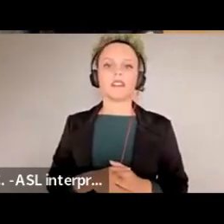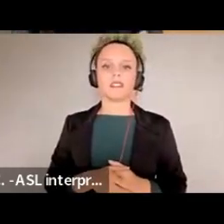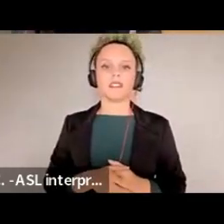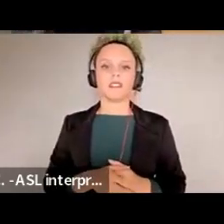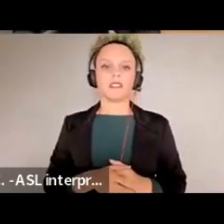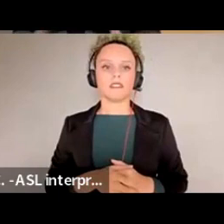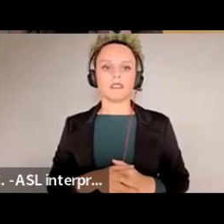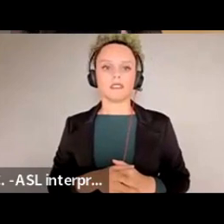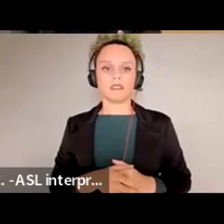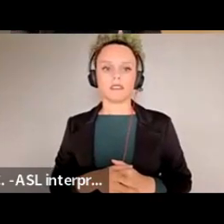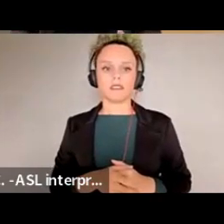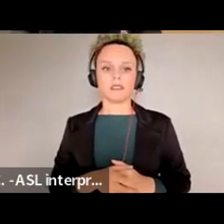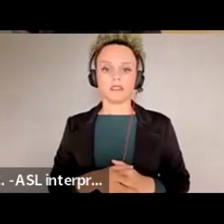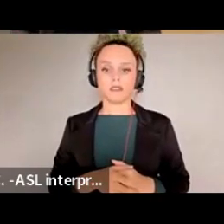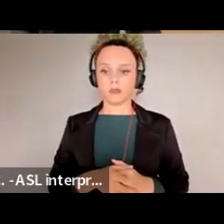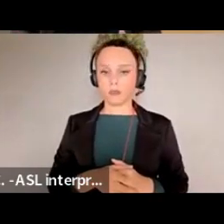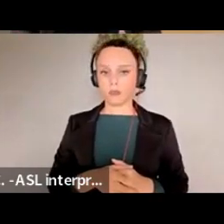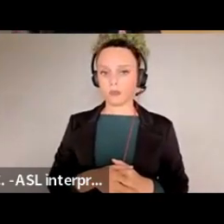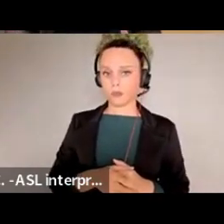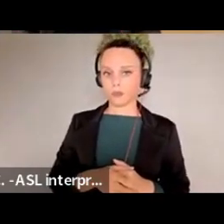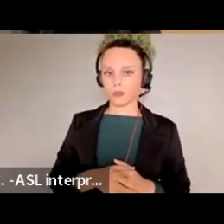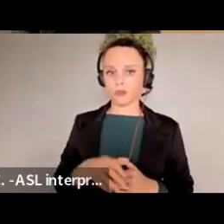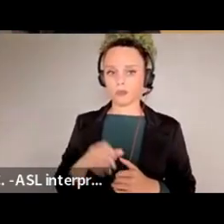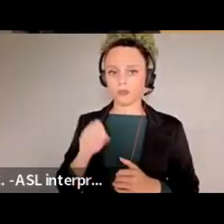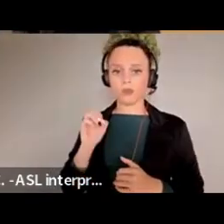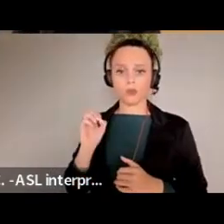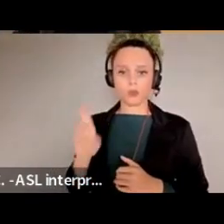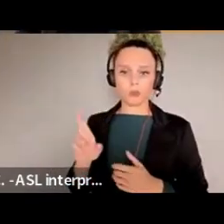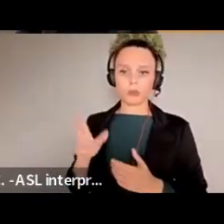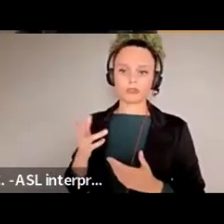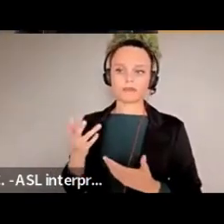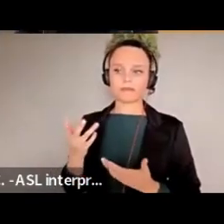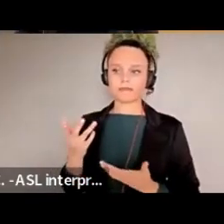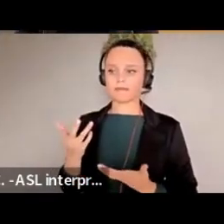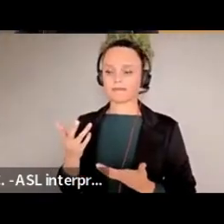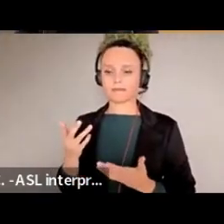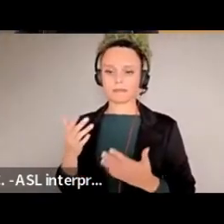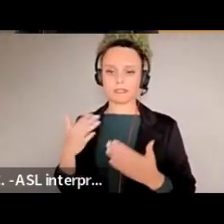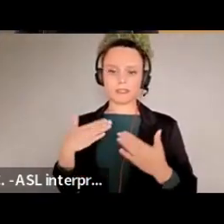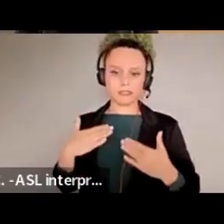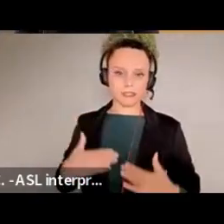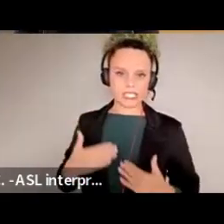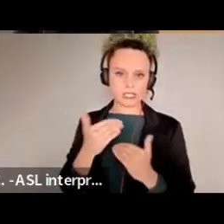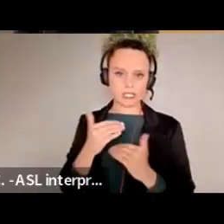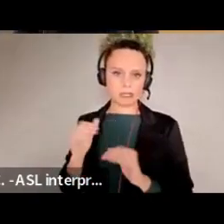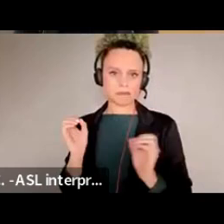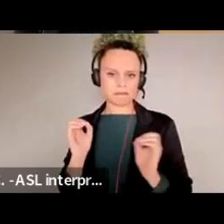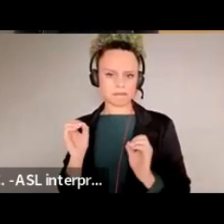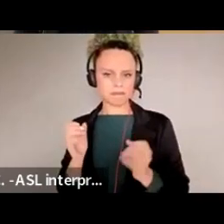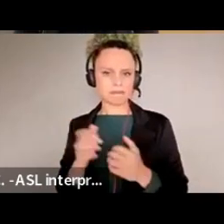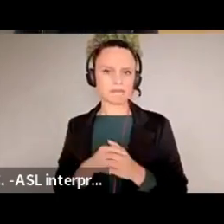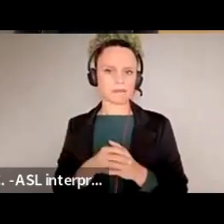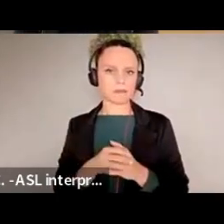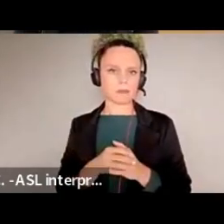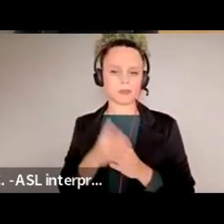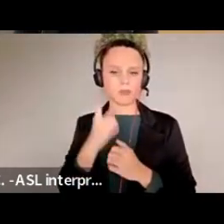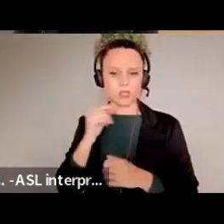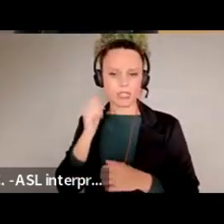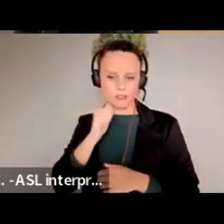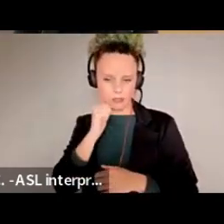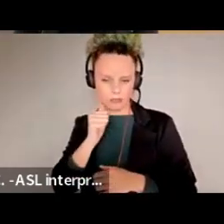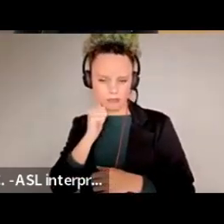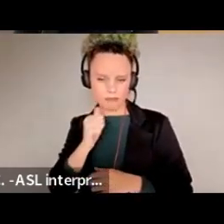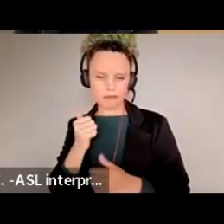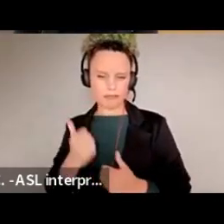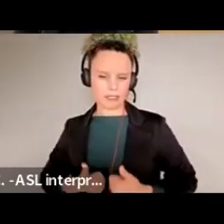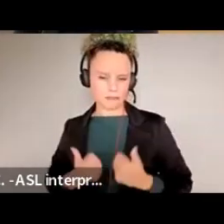or who get their disability at a younger age, or who don't have any physical